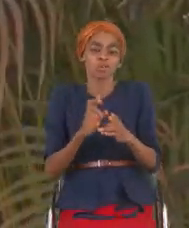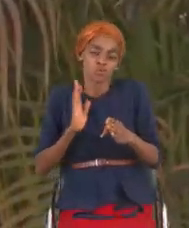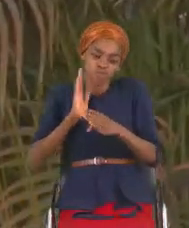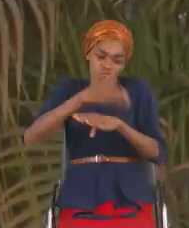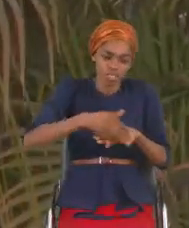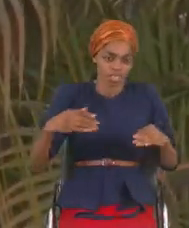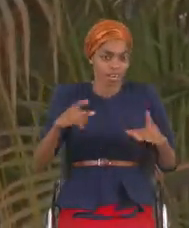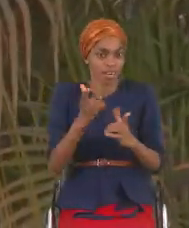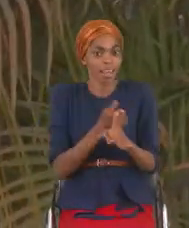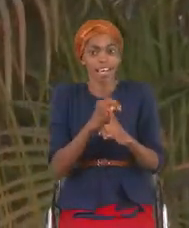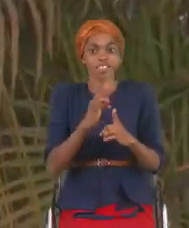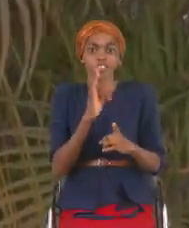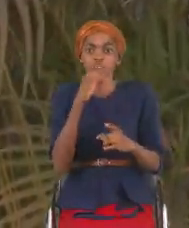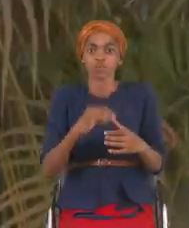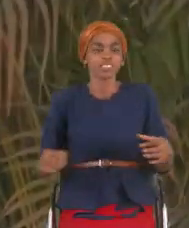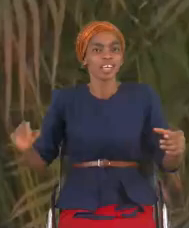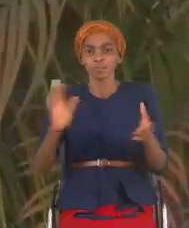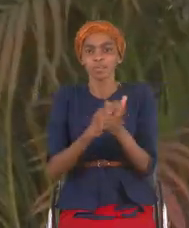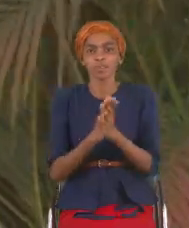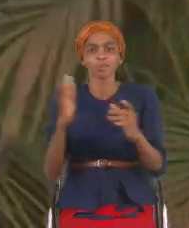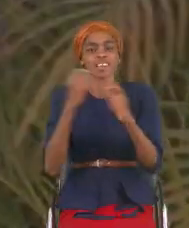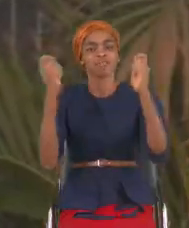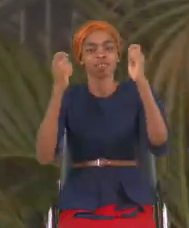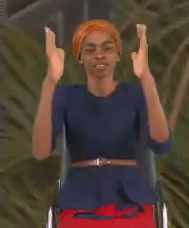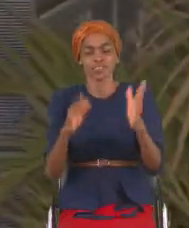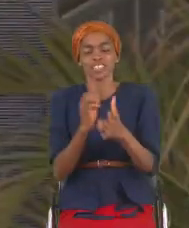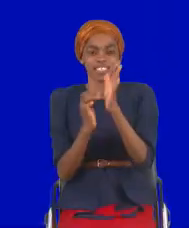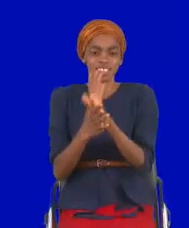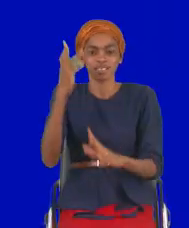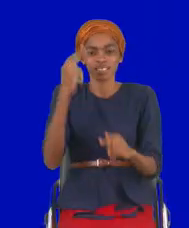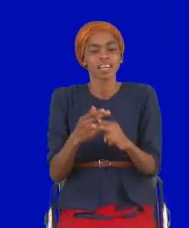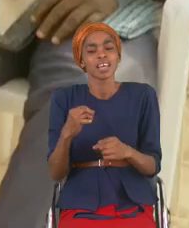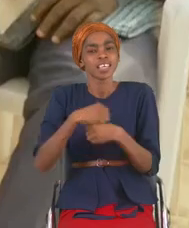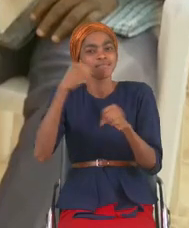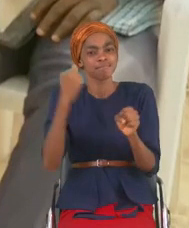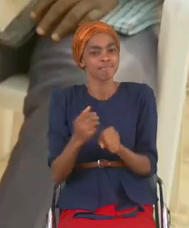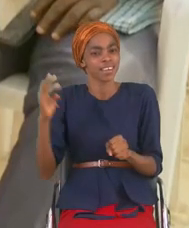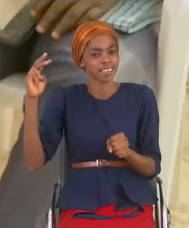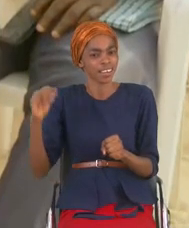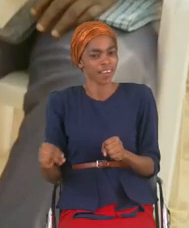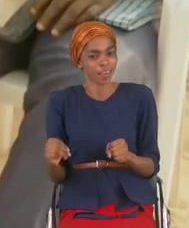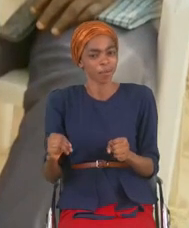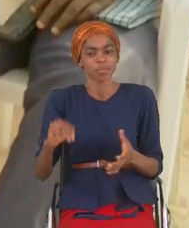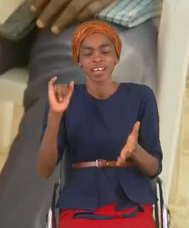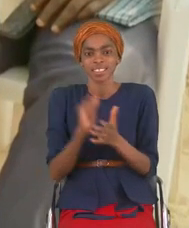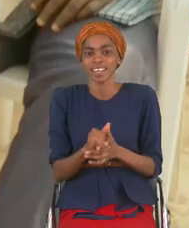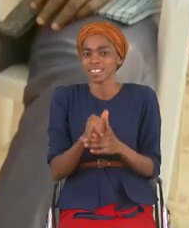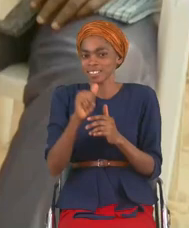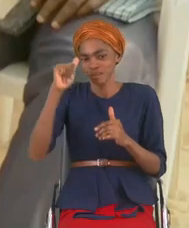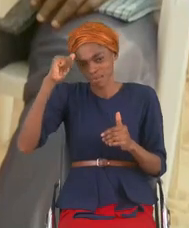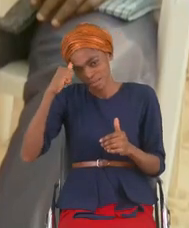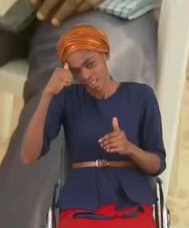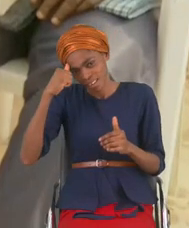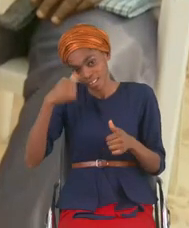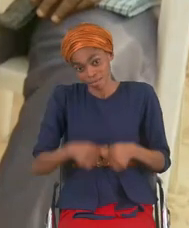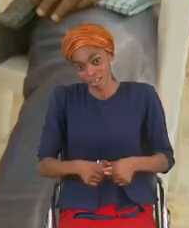huddle you have not become a conqueror in jesus name and image him that remains have